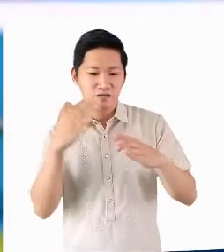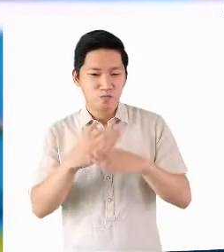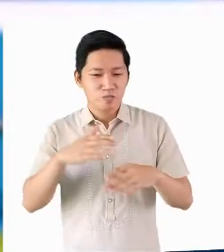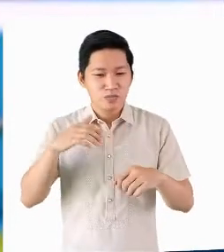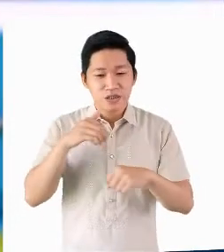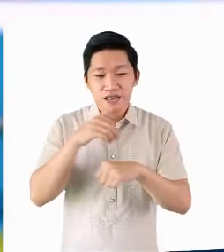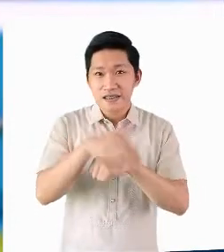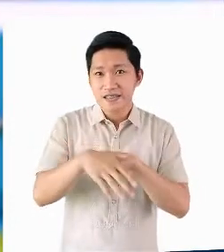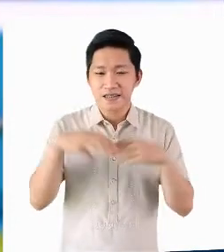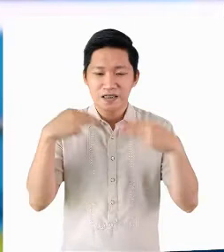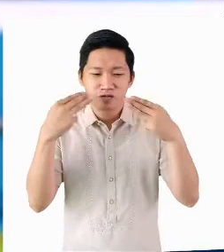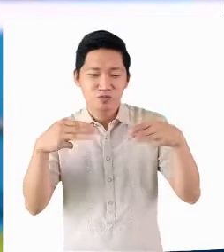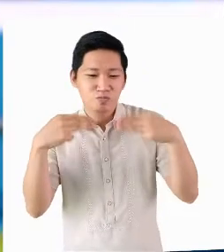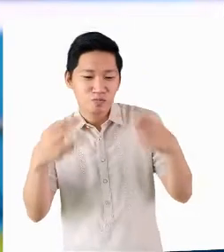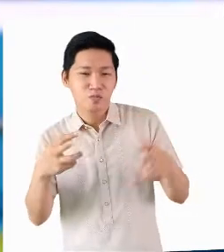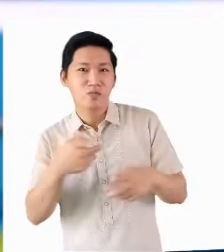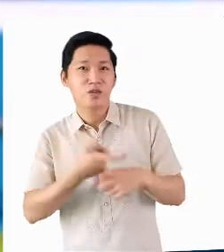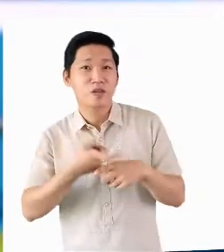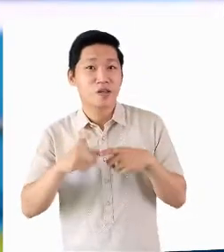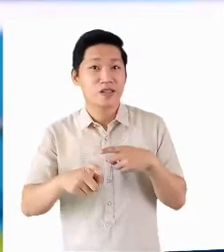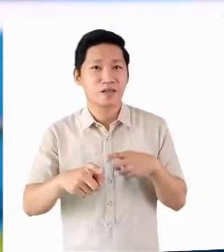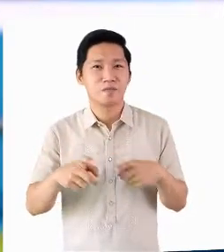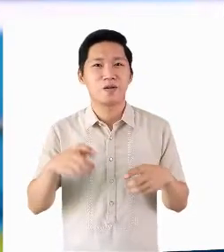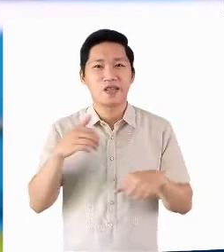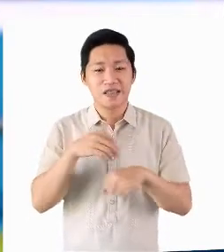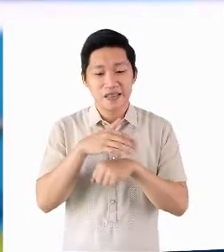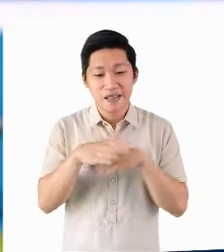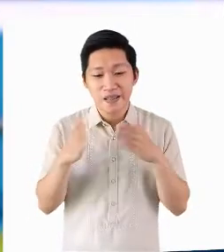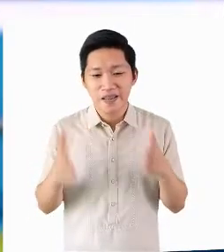the message from the sender to the receiver.